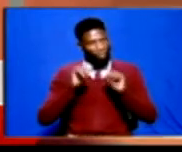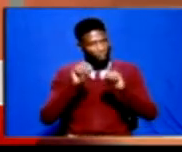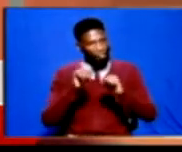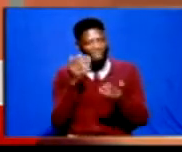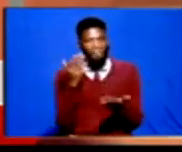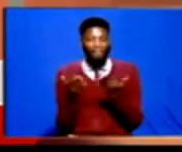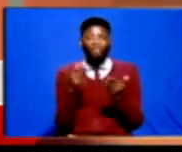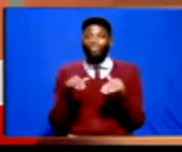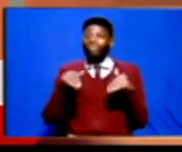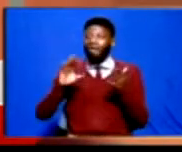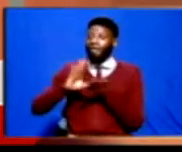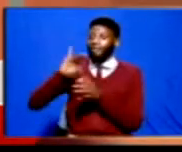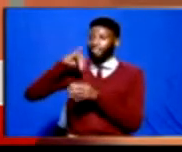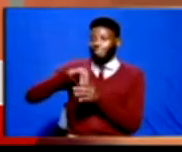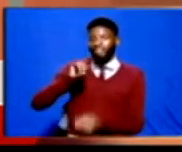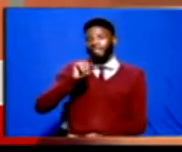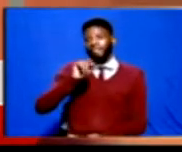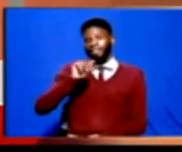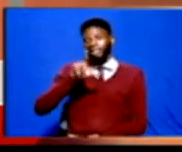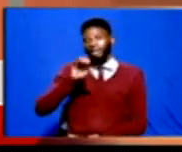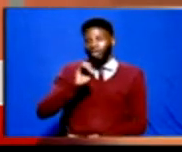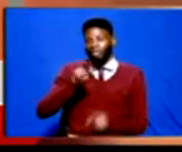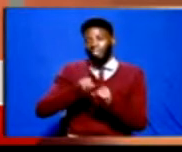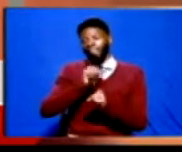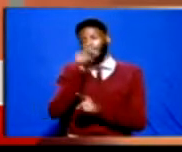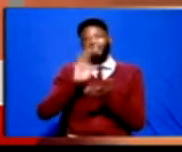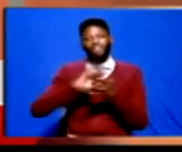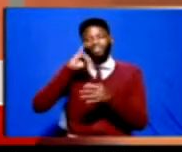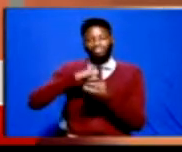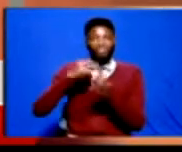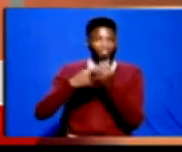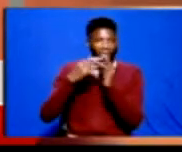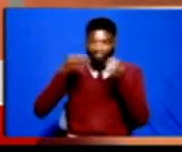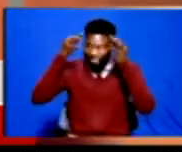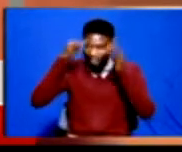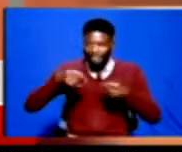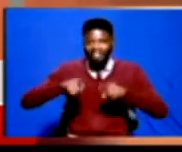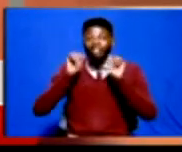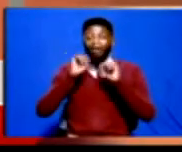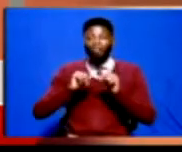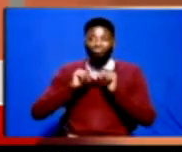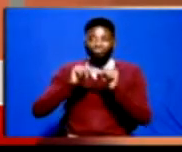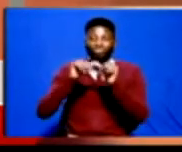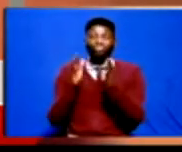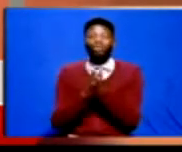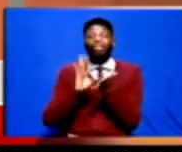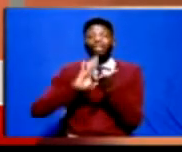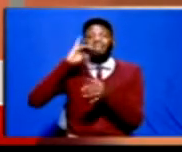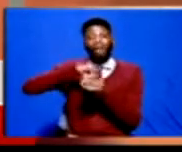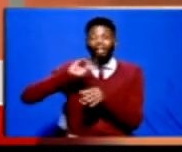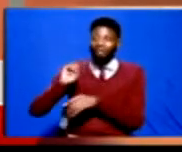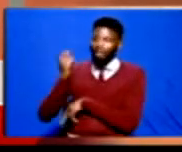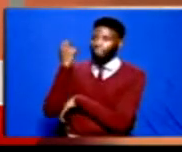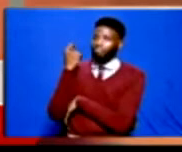investor, this is Talo and the other investment partners, to make a decision on whether they can be able to proceed proceed with investing in Kenya. The